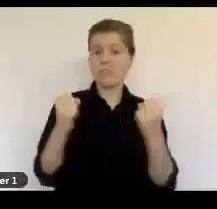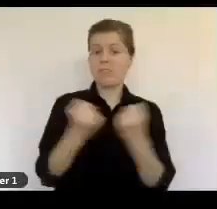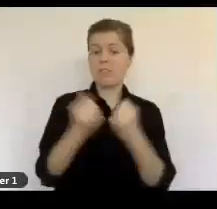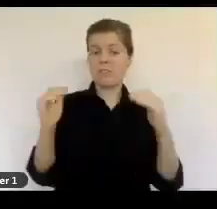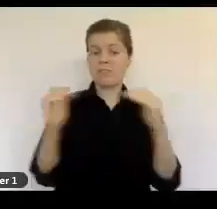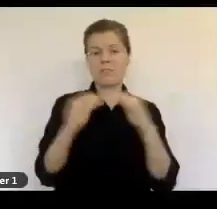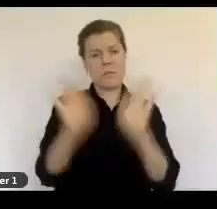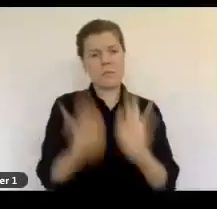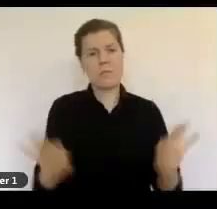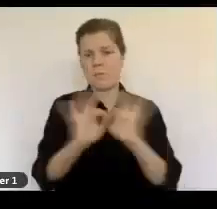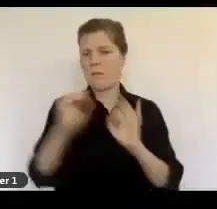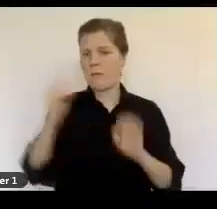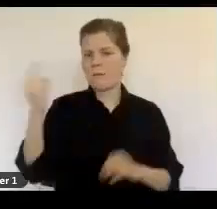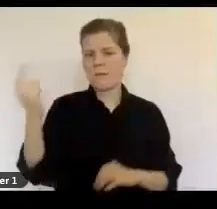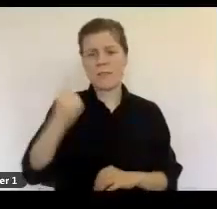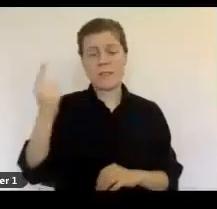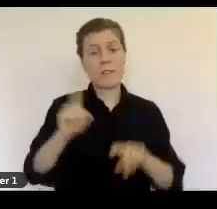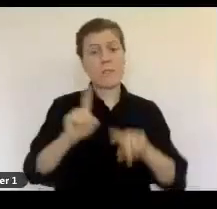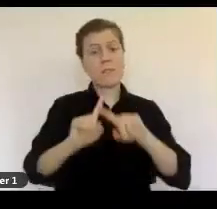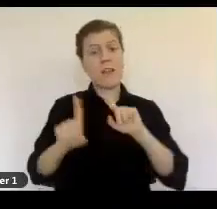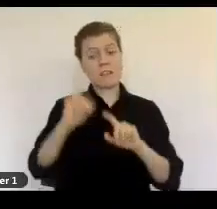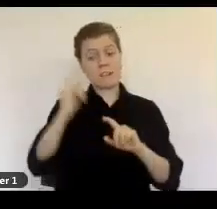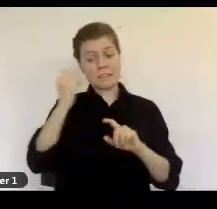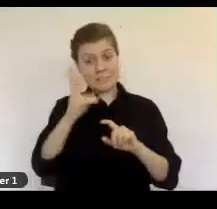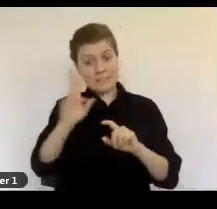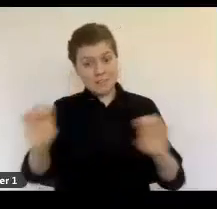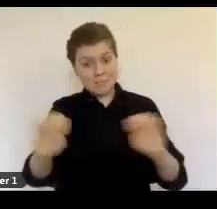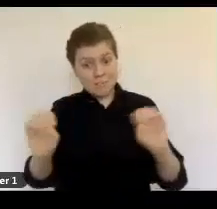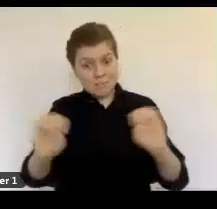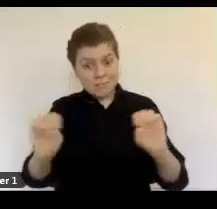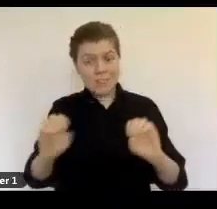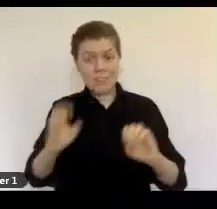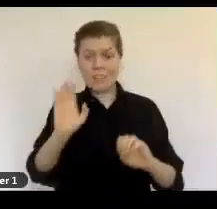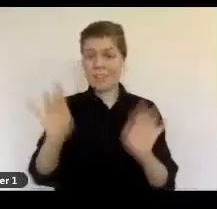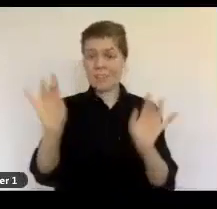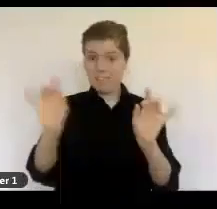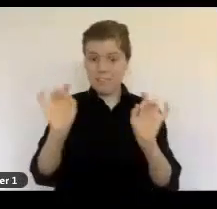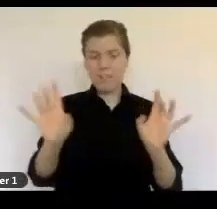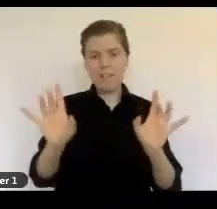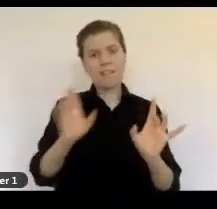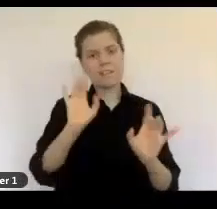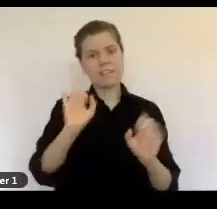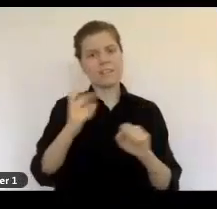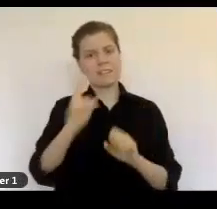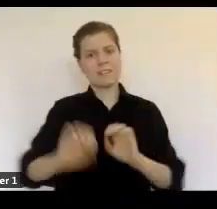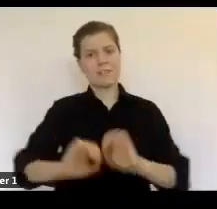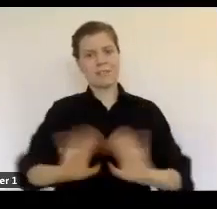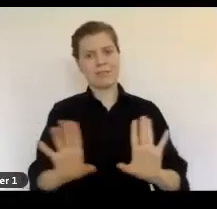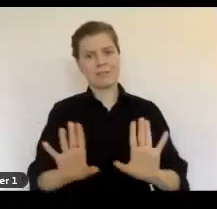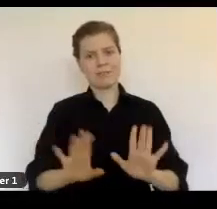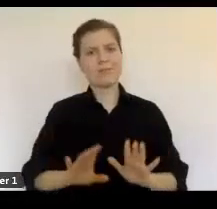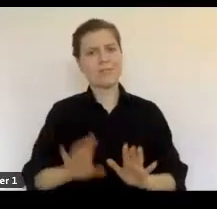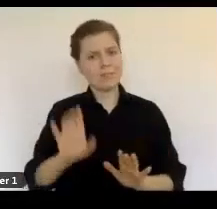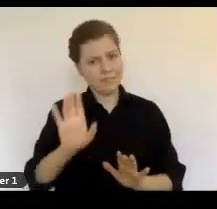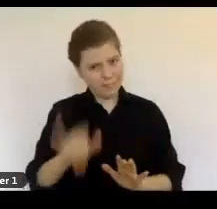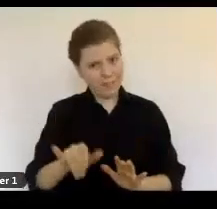social justice plays out importantly all the time, and it plays out even more importantly when we have a crisis. I should stop there.